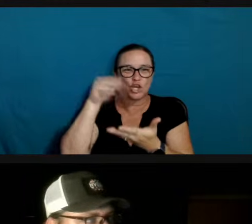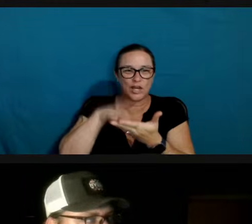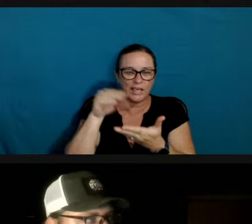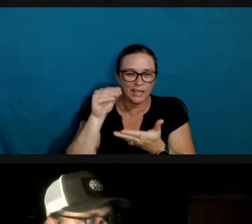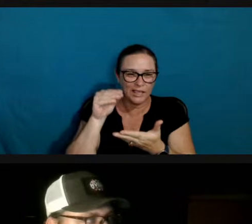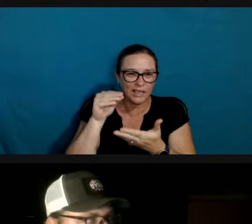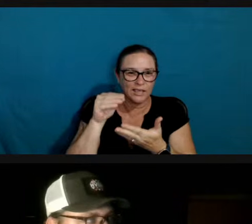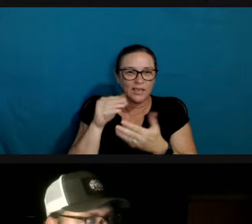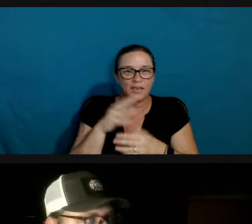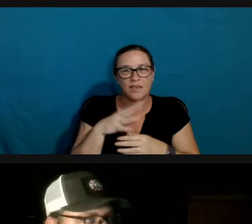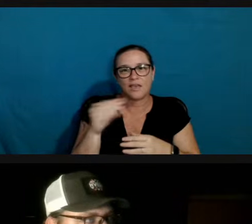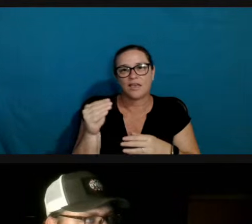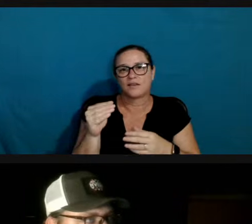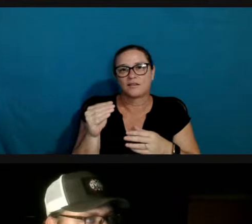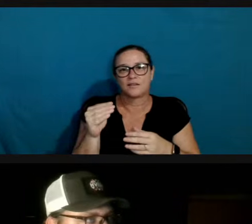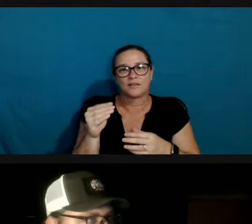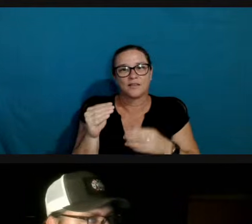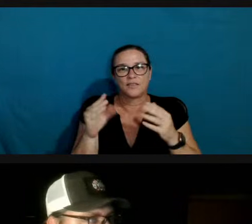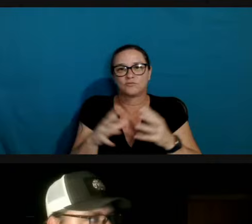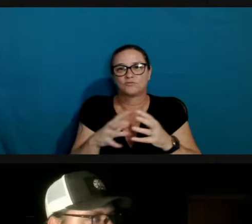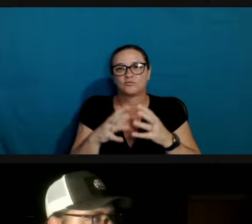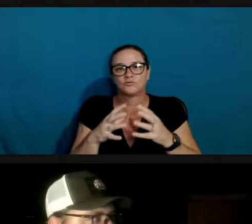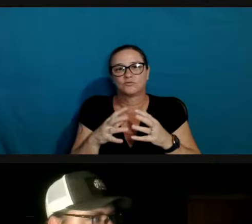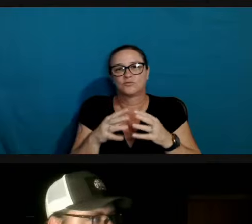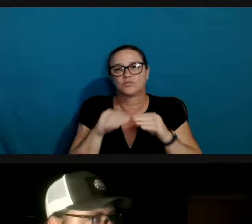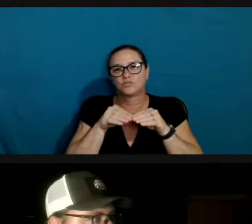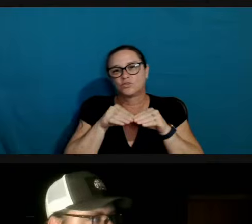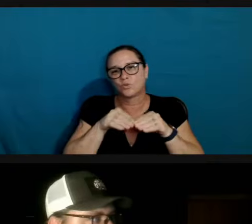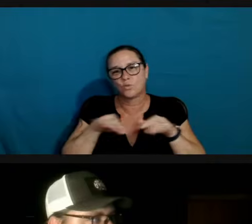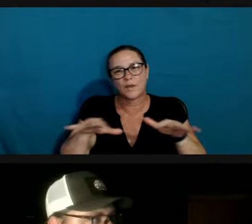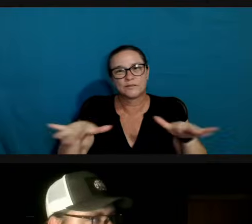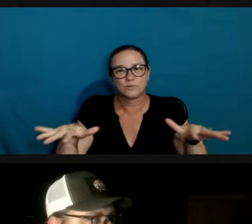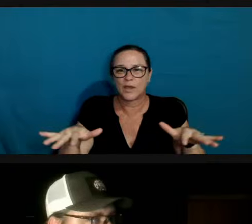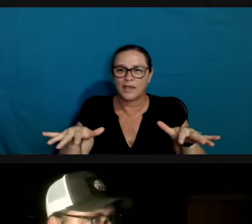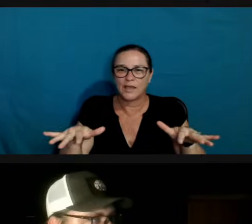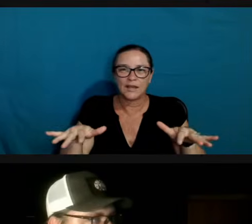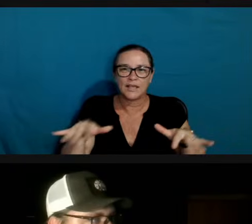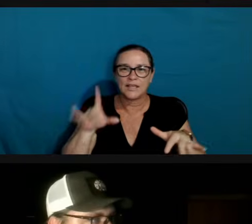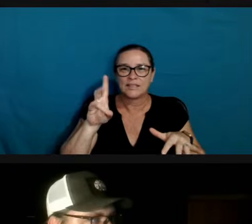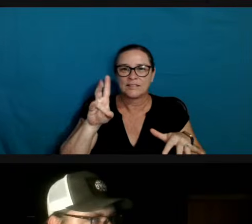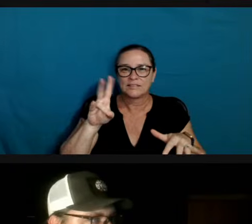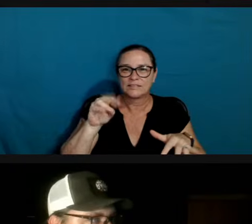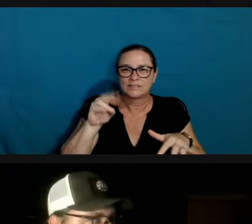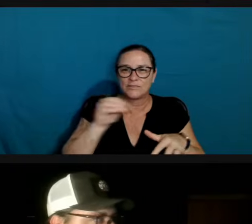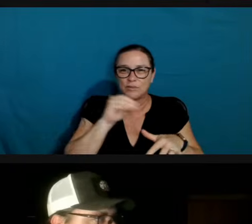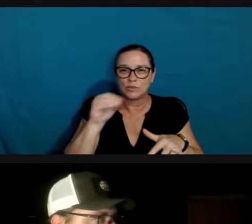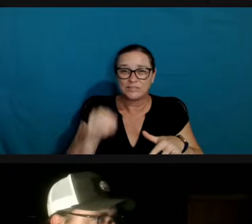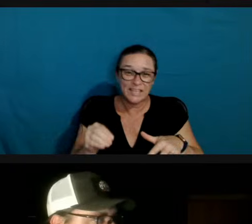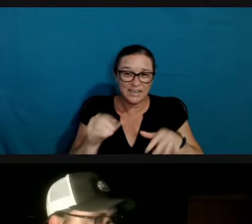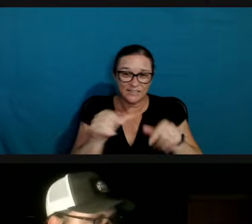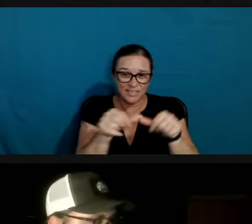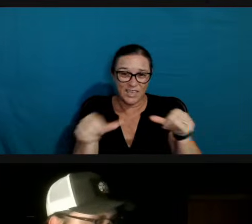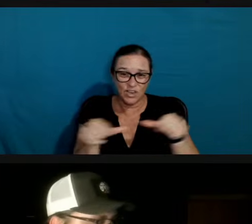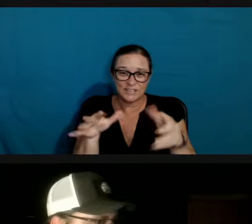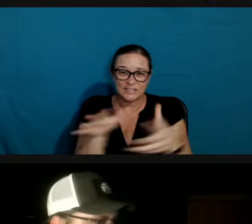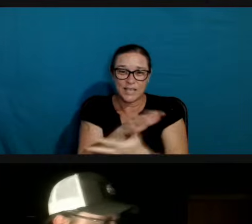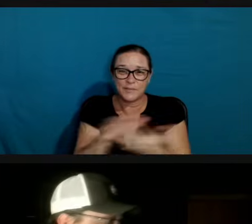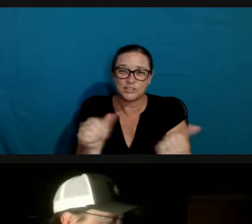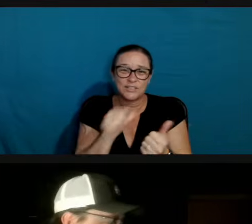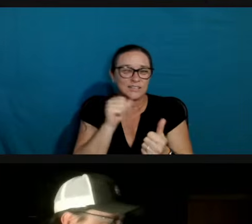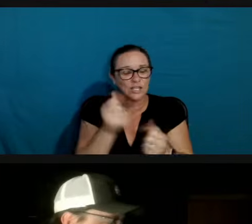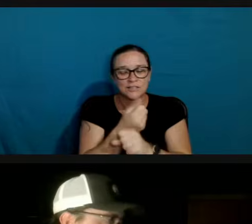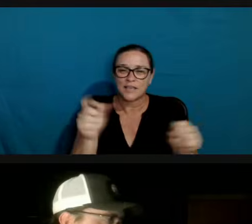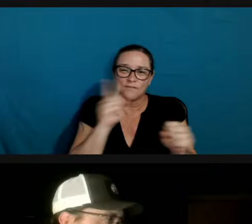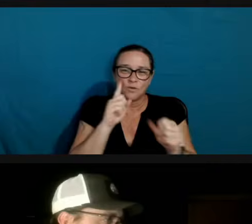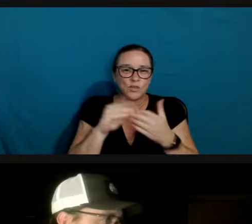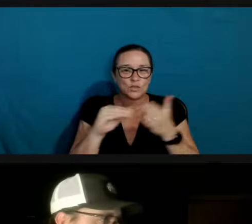And there's just so much. It's so widespread that 70% of the space is damaged and unsafe for students. I'm going to